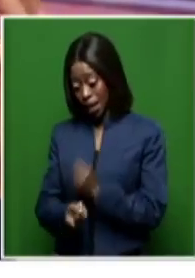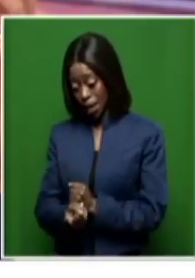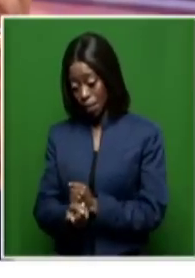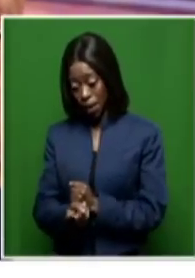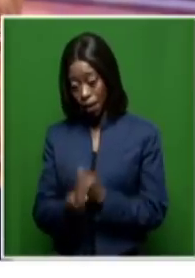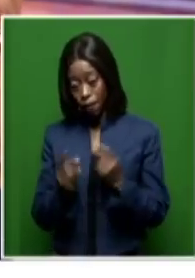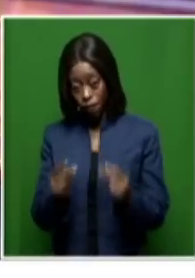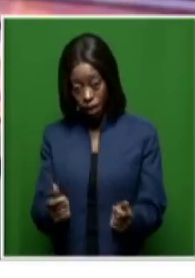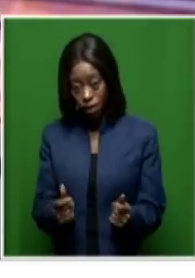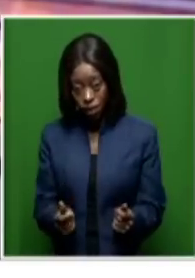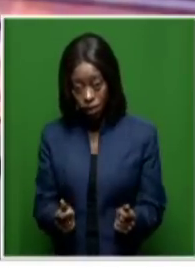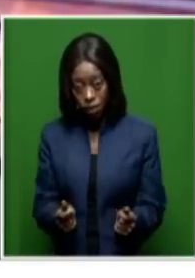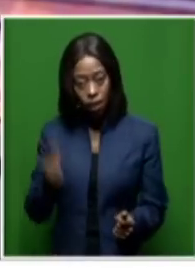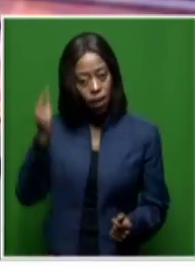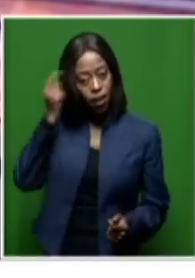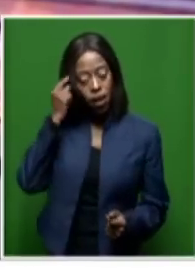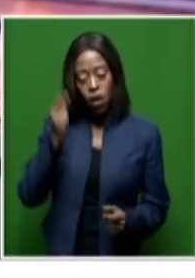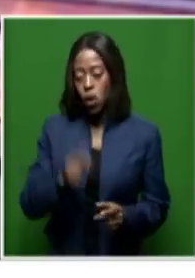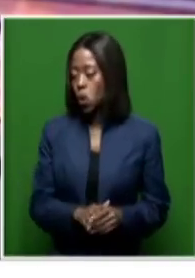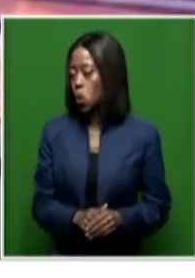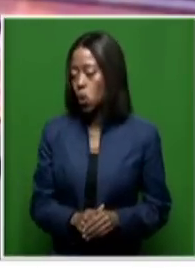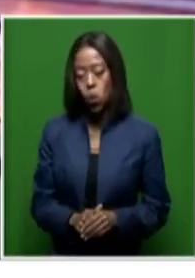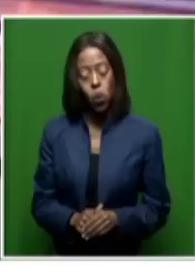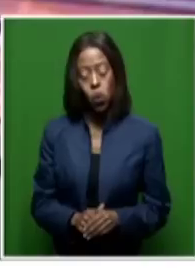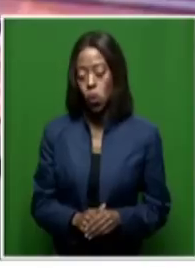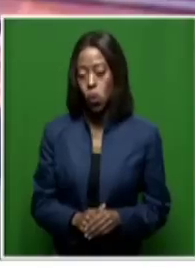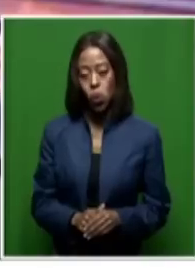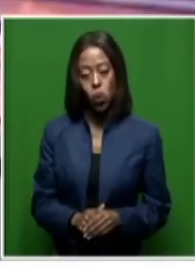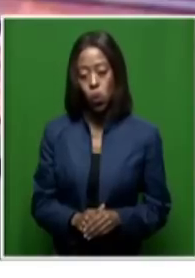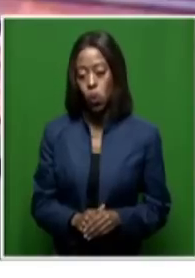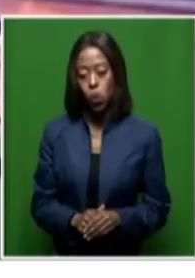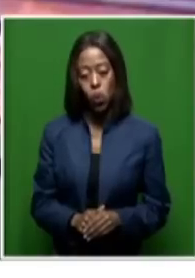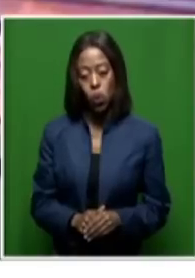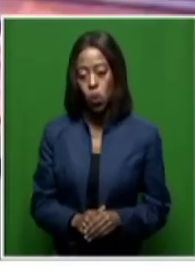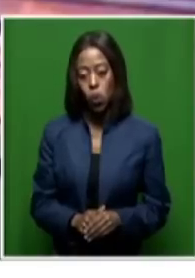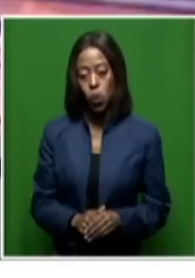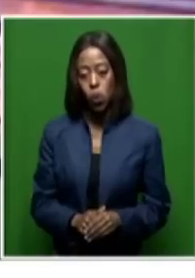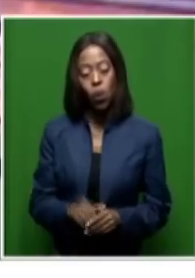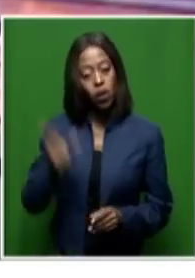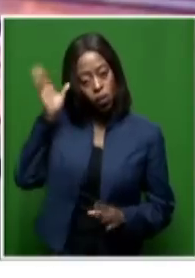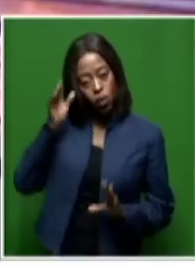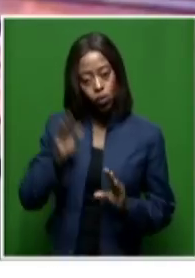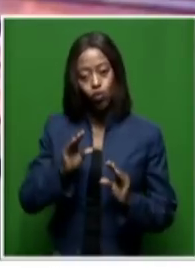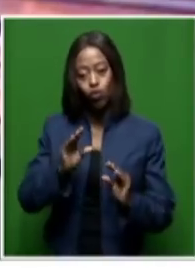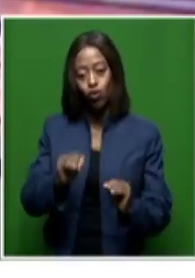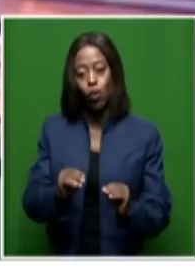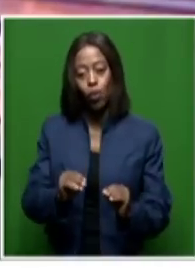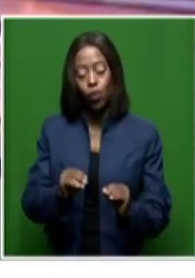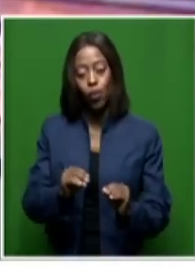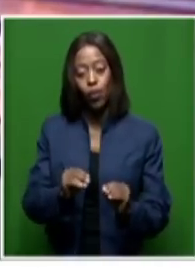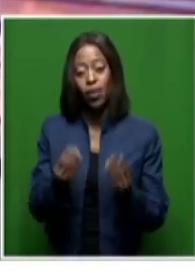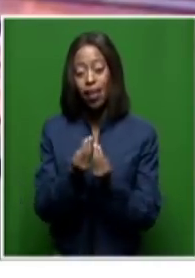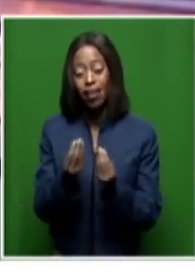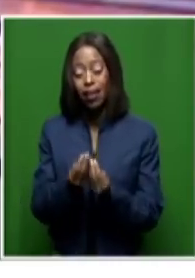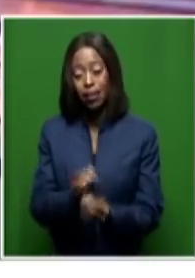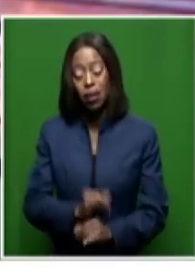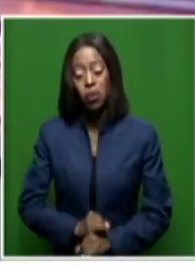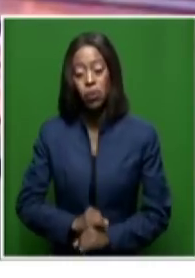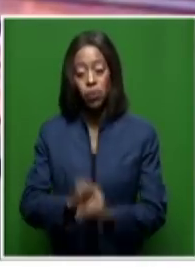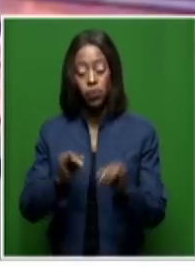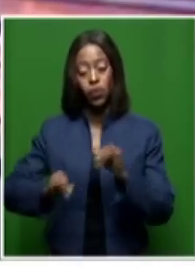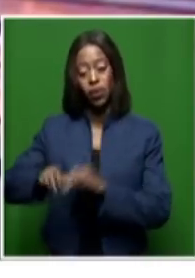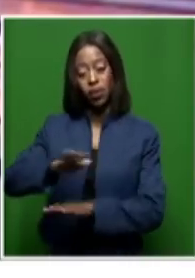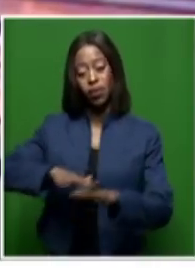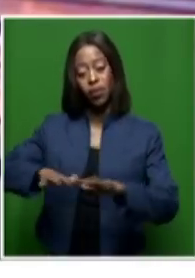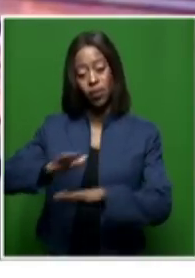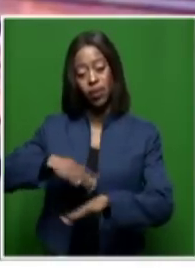time, I think we could have arrested what exacerbated the situation during the period